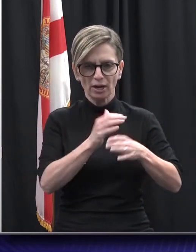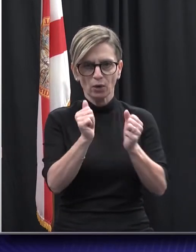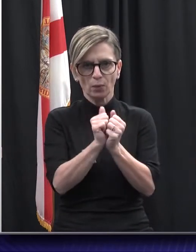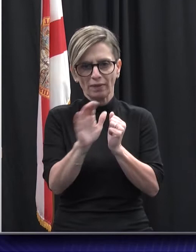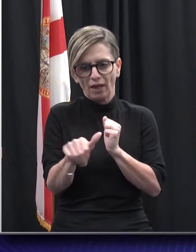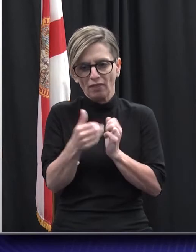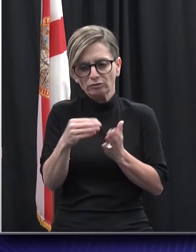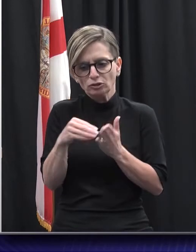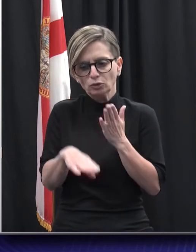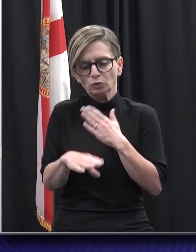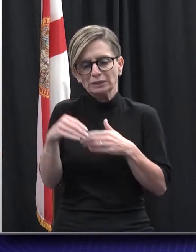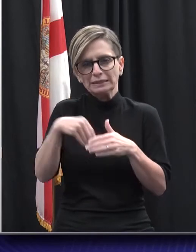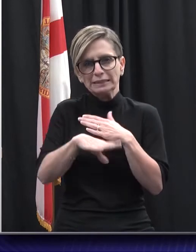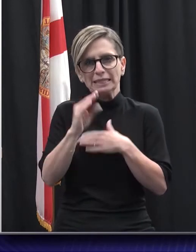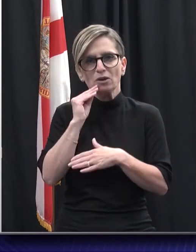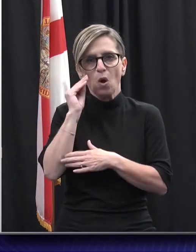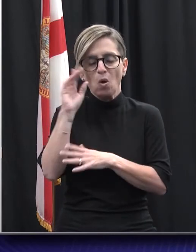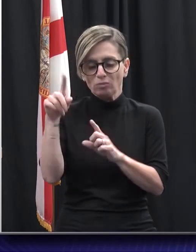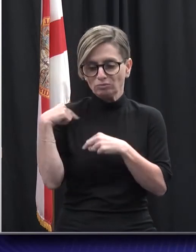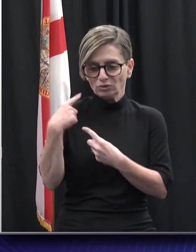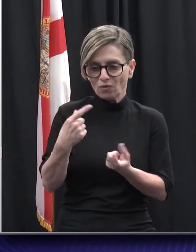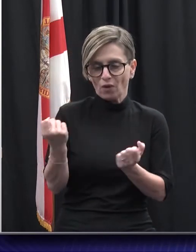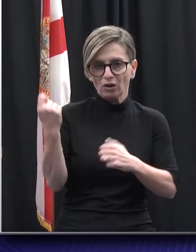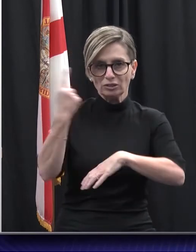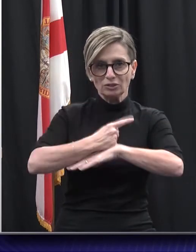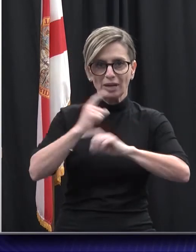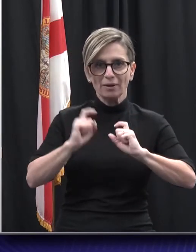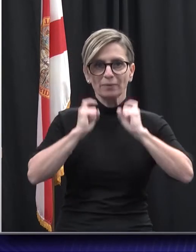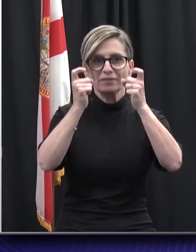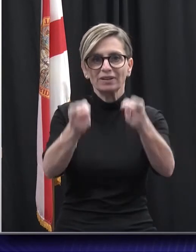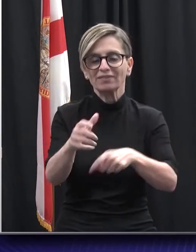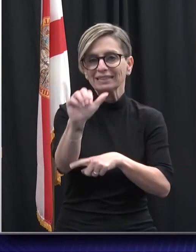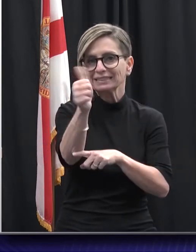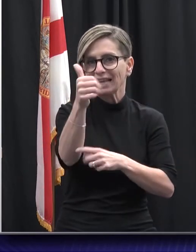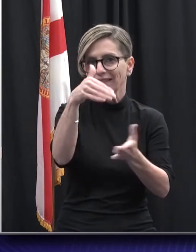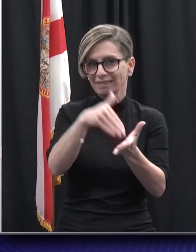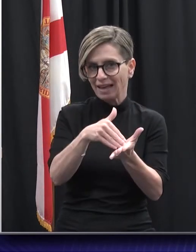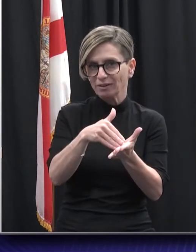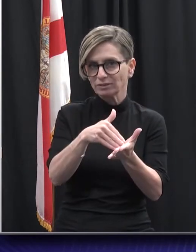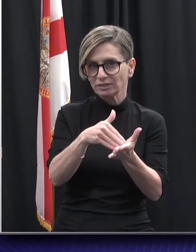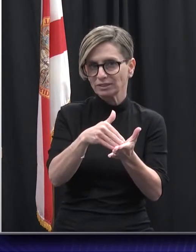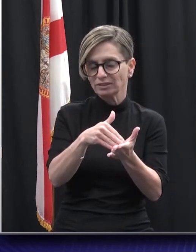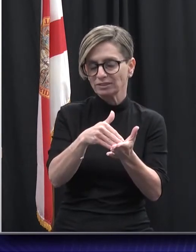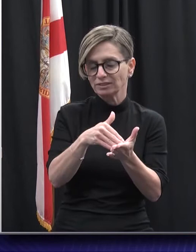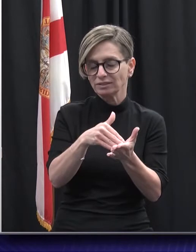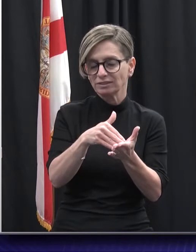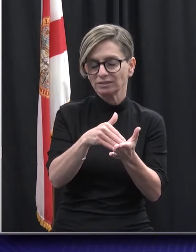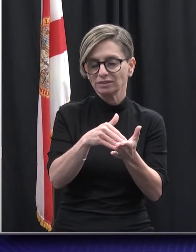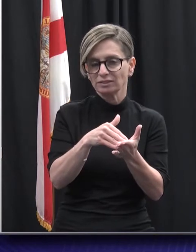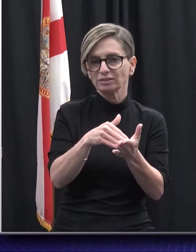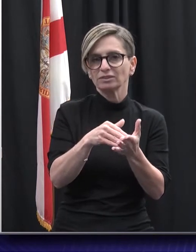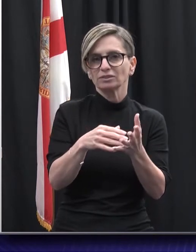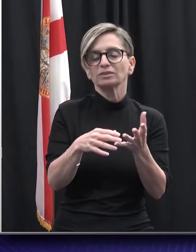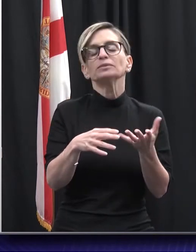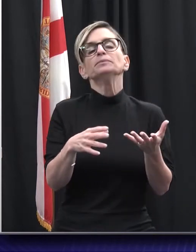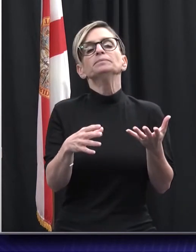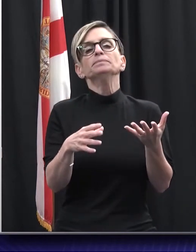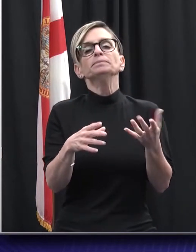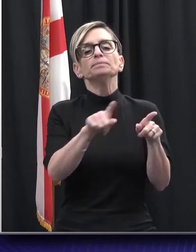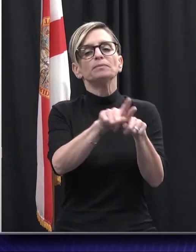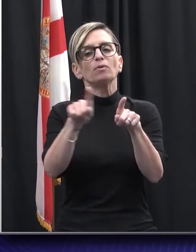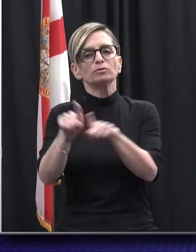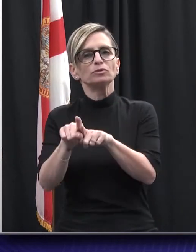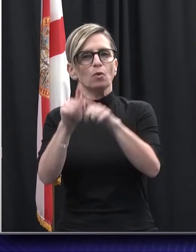today, we've deployed approximately 10,000 laptops through our Phase 1 and Phase 2 deployment, and we anticipate deploying an